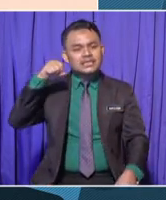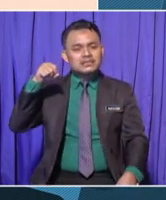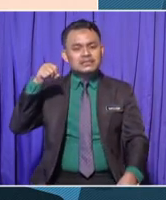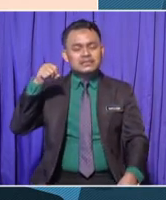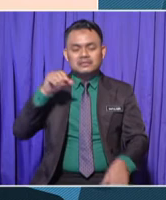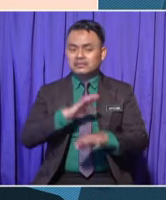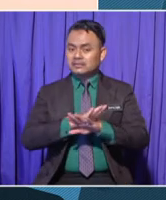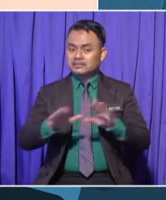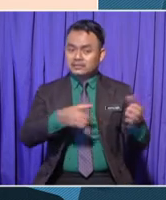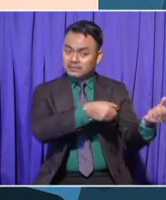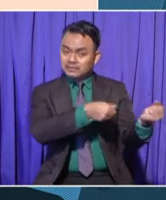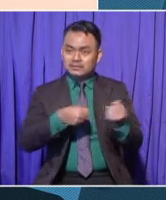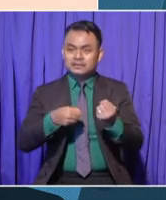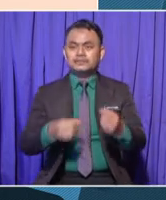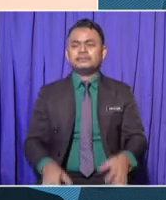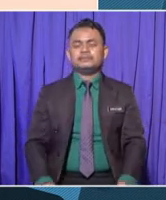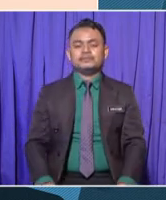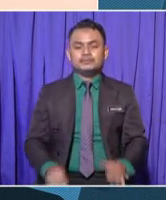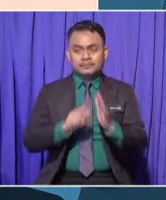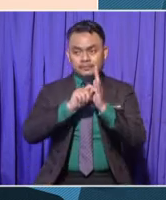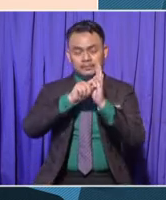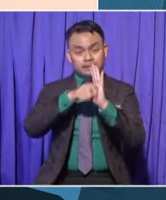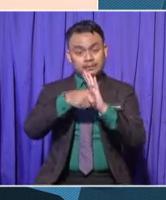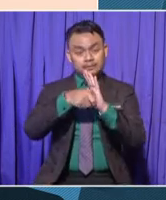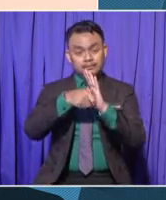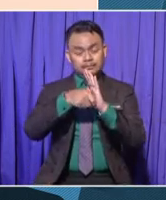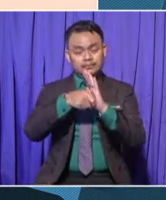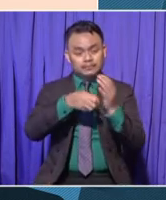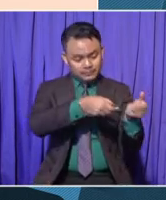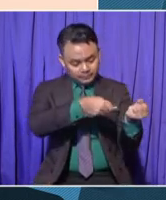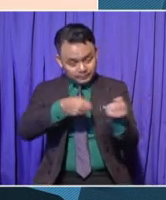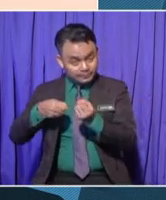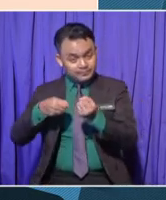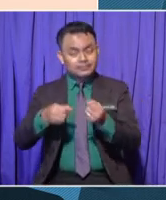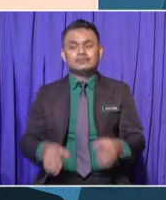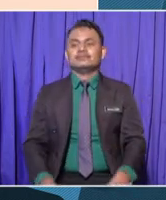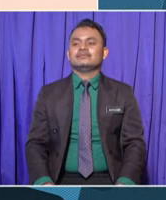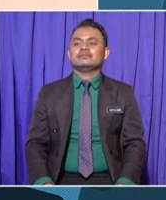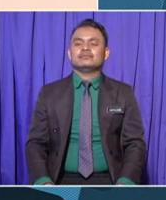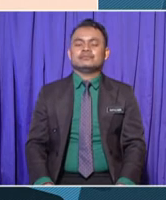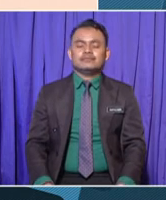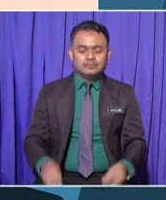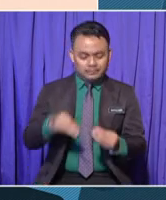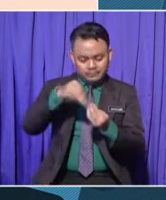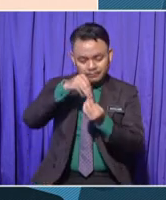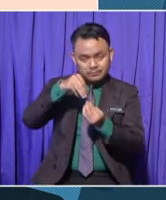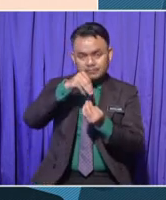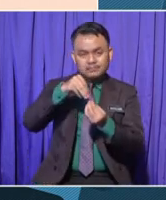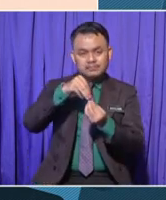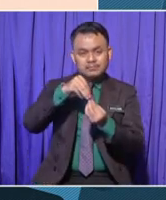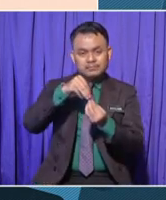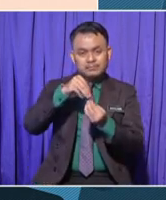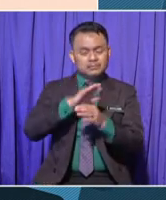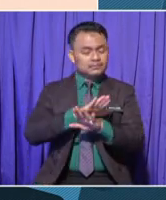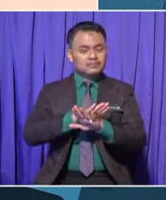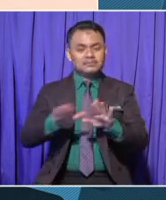attract. A key attract. A marble